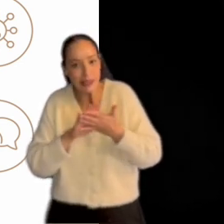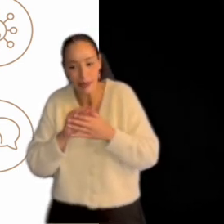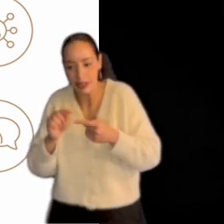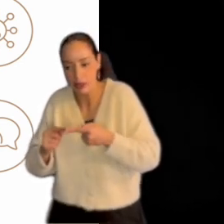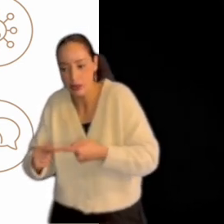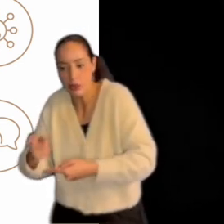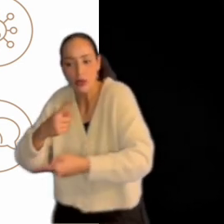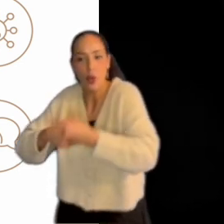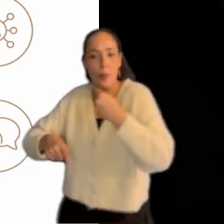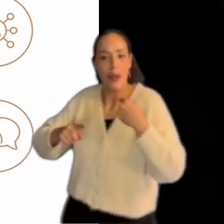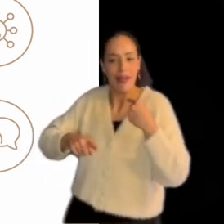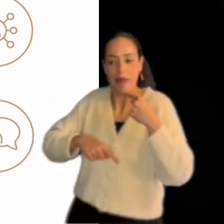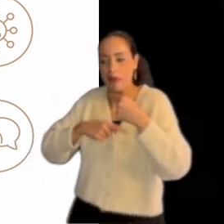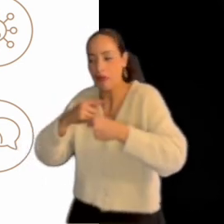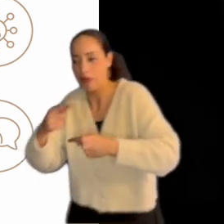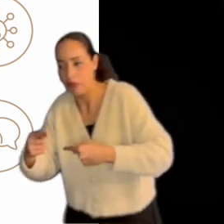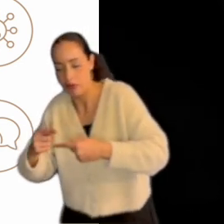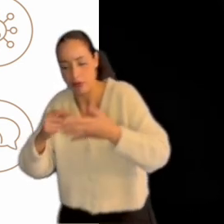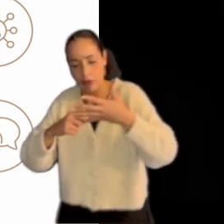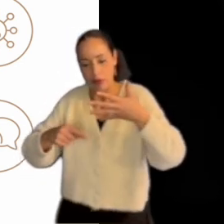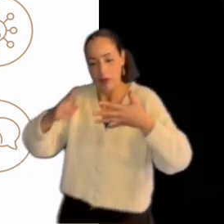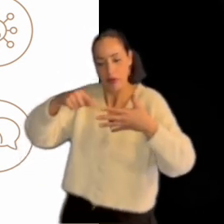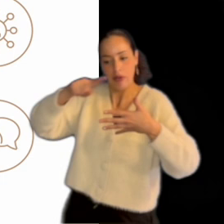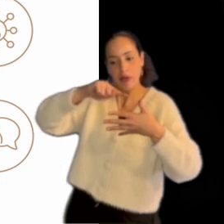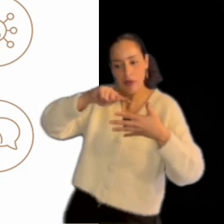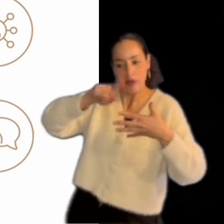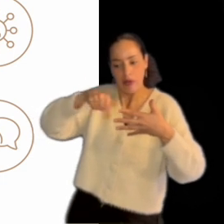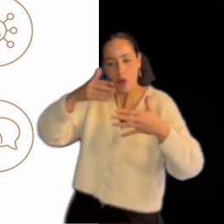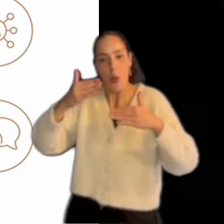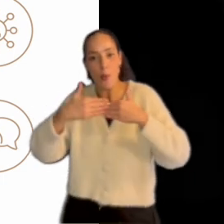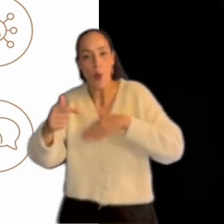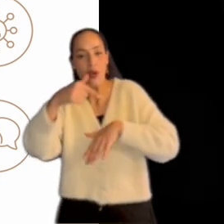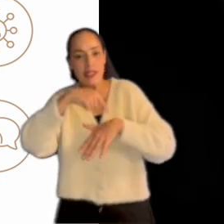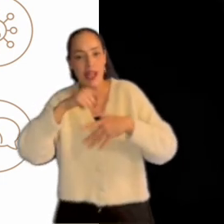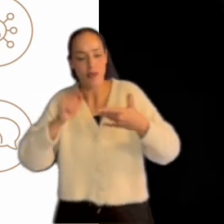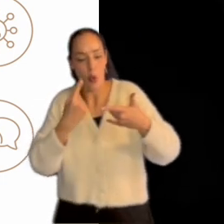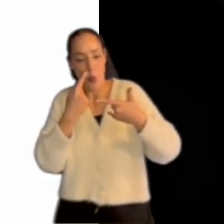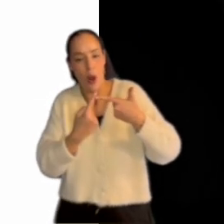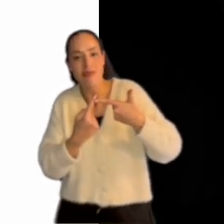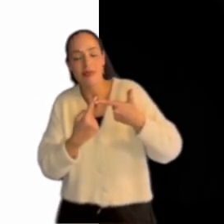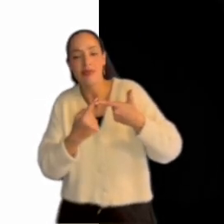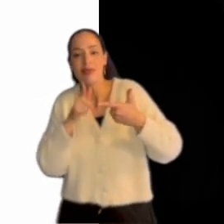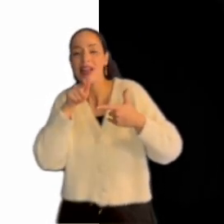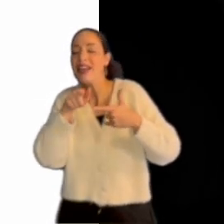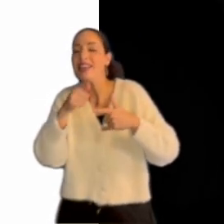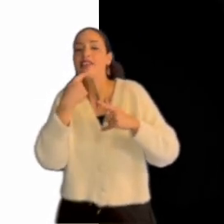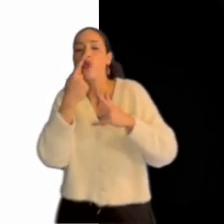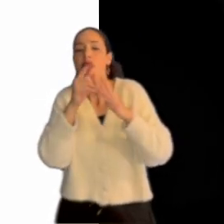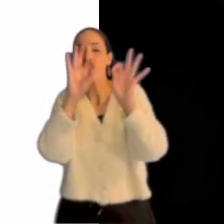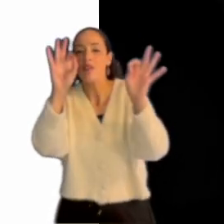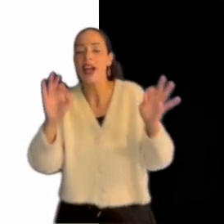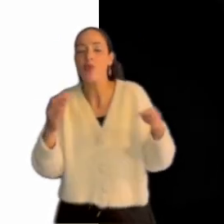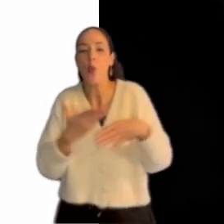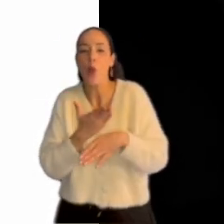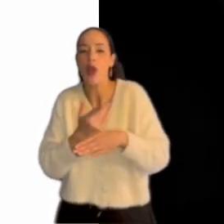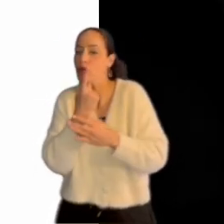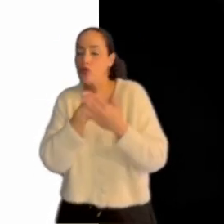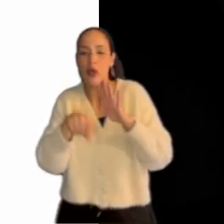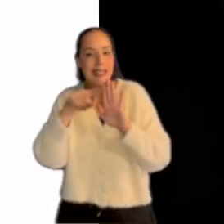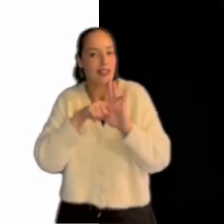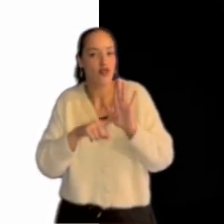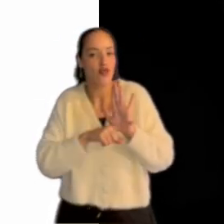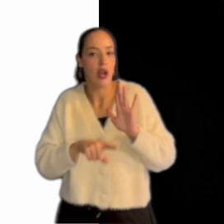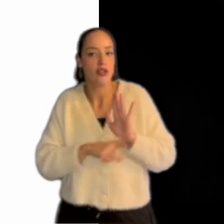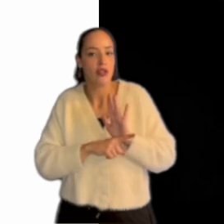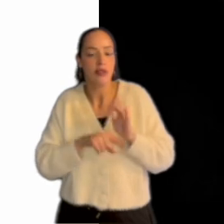instructions, contingent on the compliance of either you or the person that you're working with. I consider that one of the greatest freedoms of this